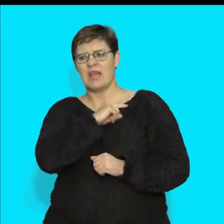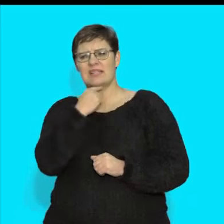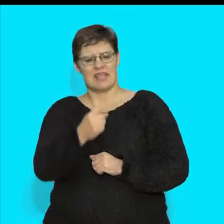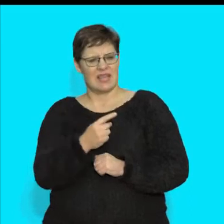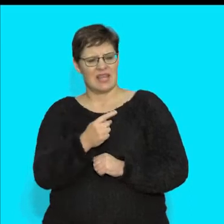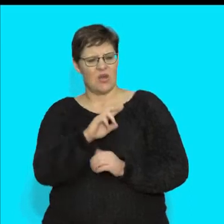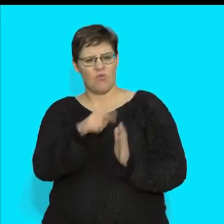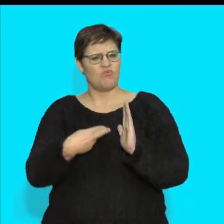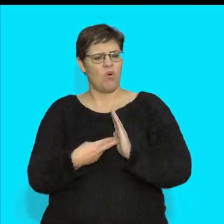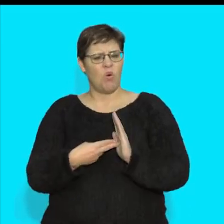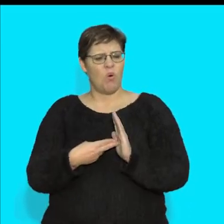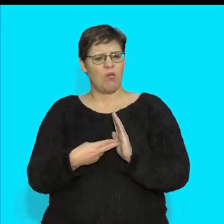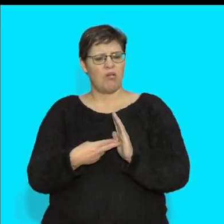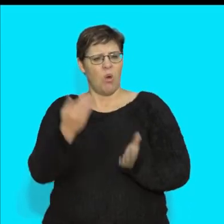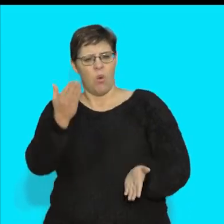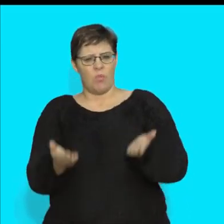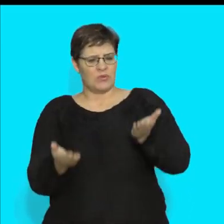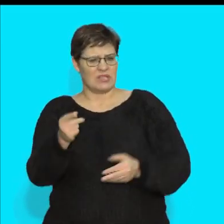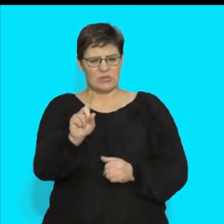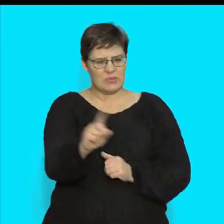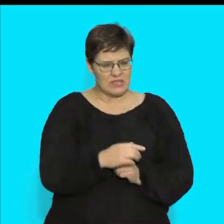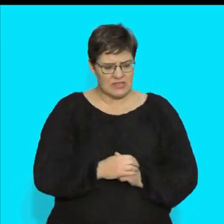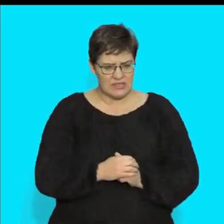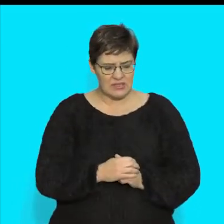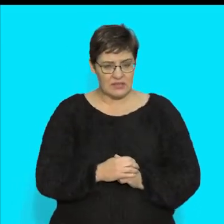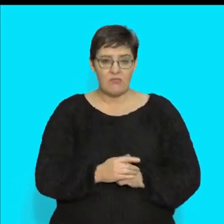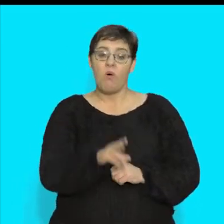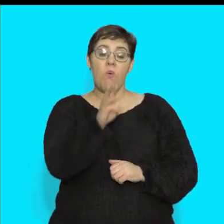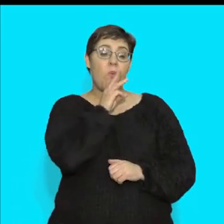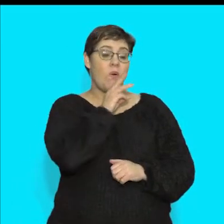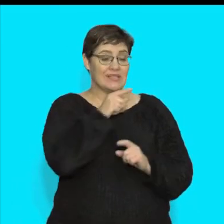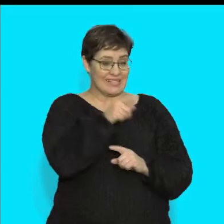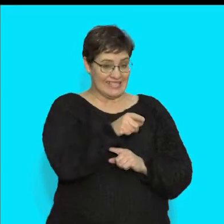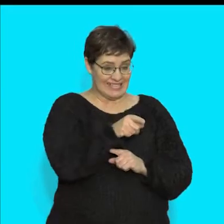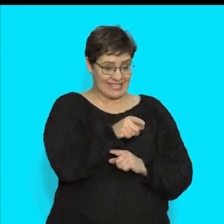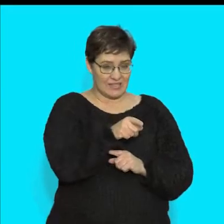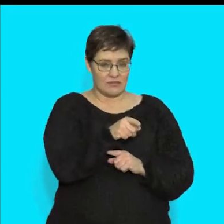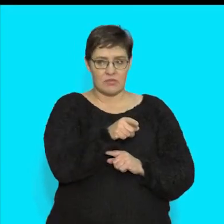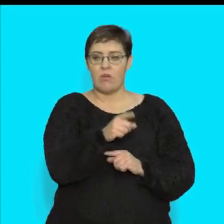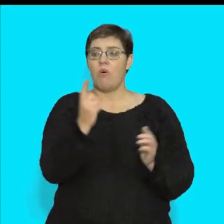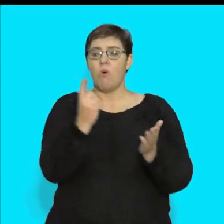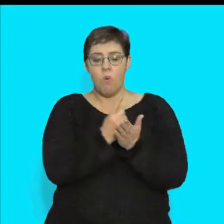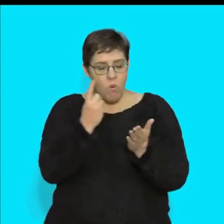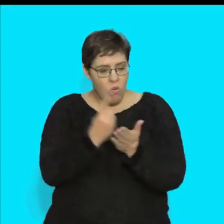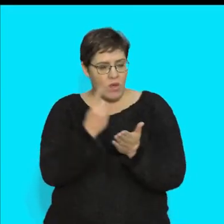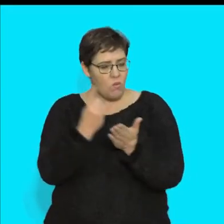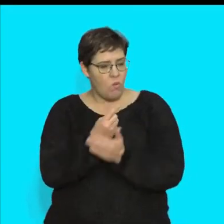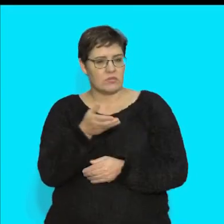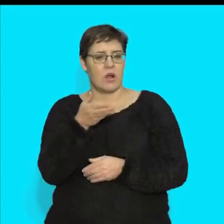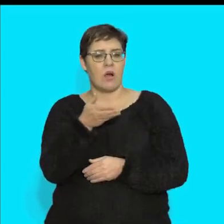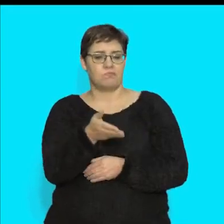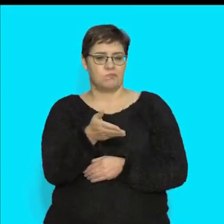play a role in homeostasis? Is that this watery substance must always have